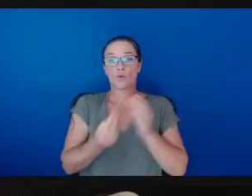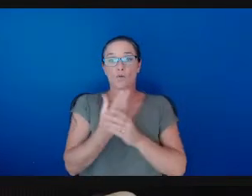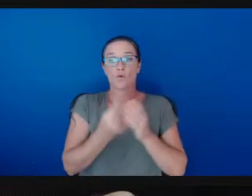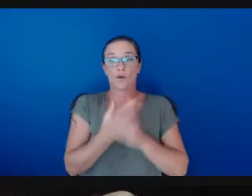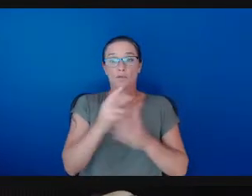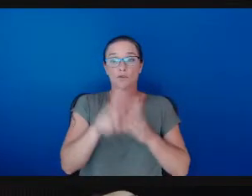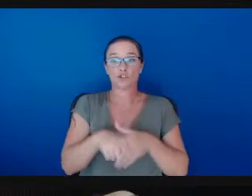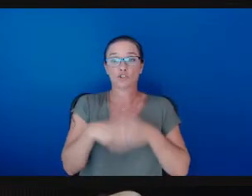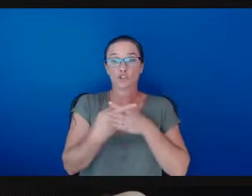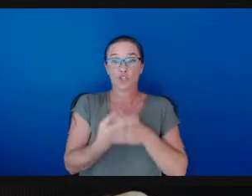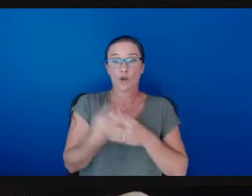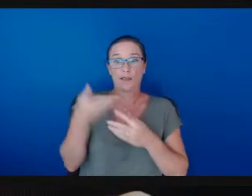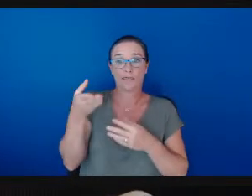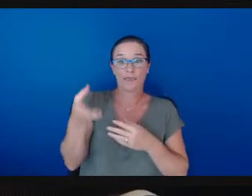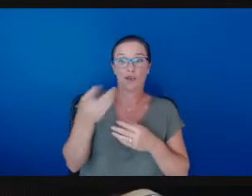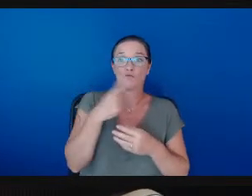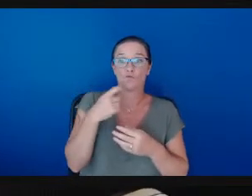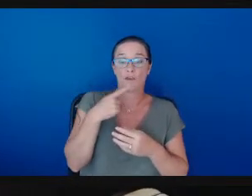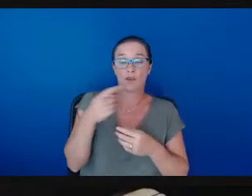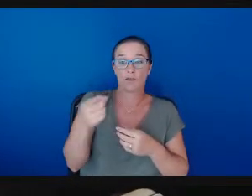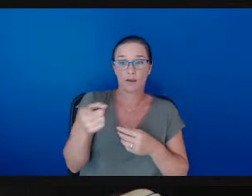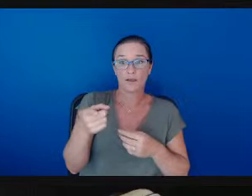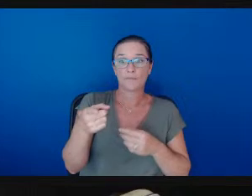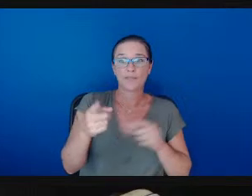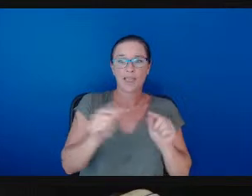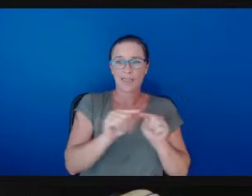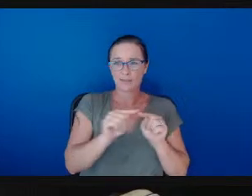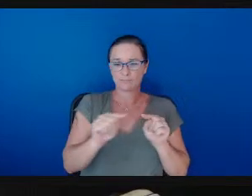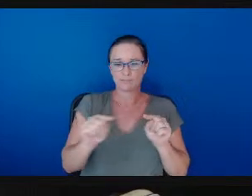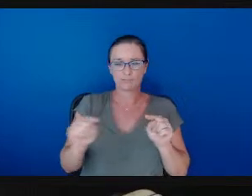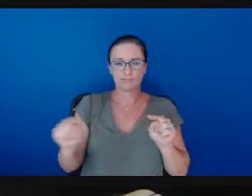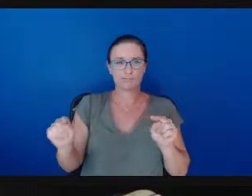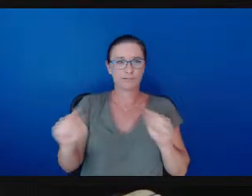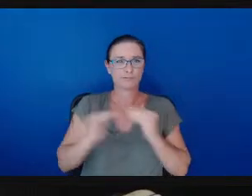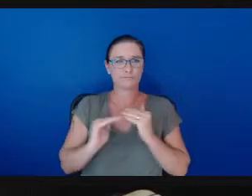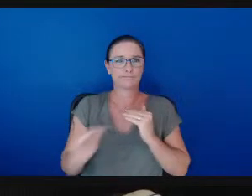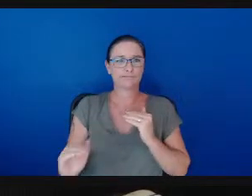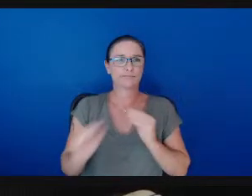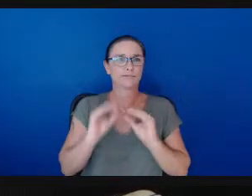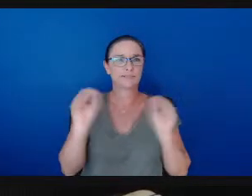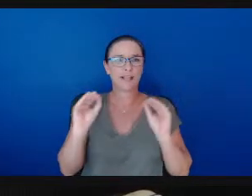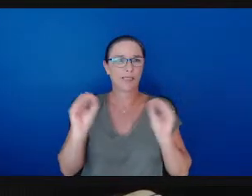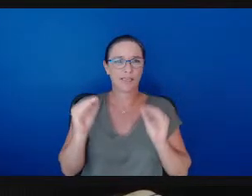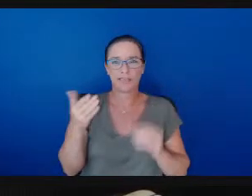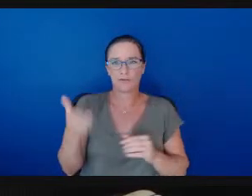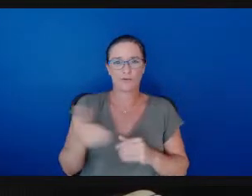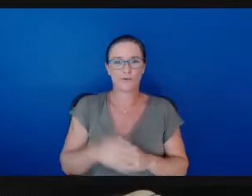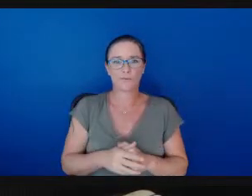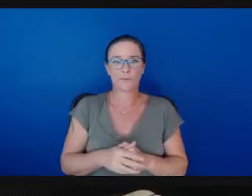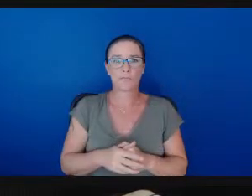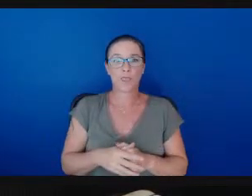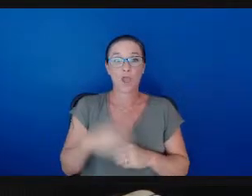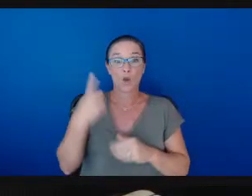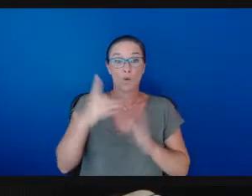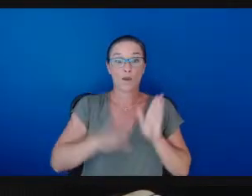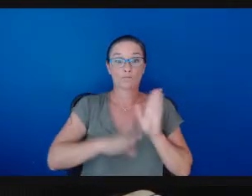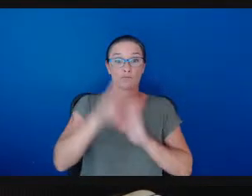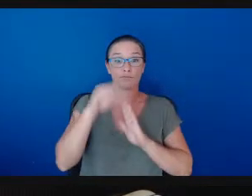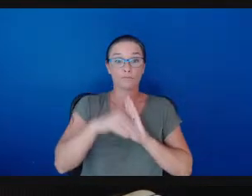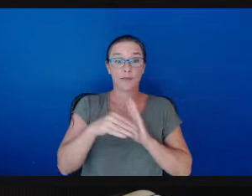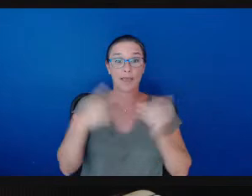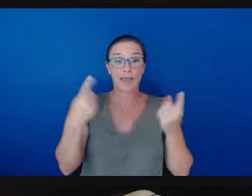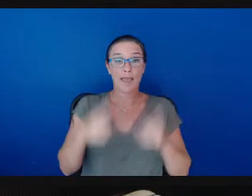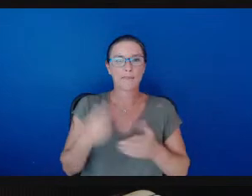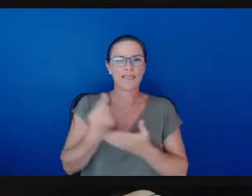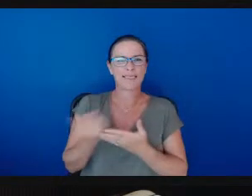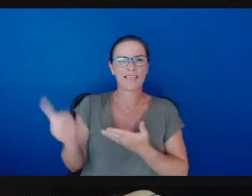here, and this is all not recording any SO2 whatsoever at the visitor center. There was one spike that occurred last